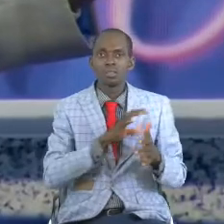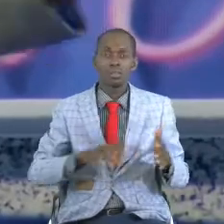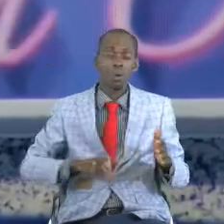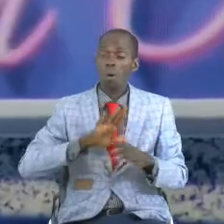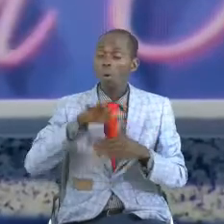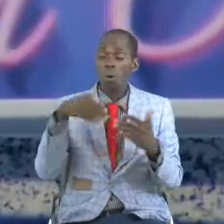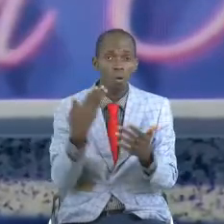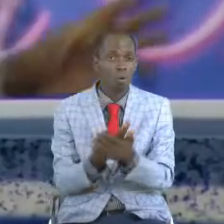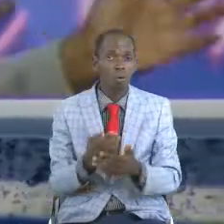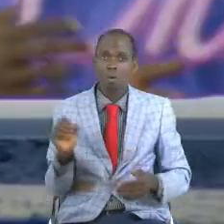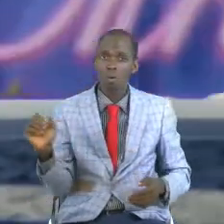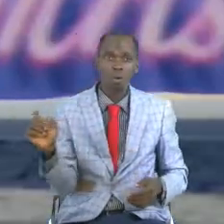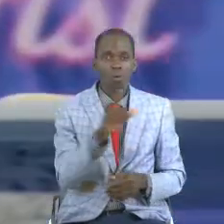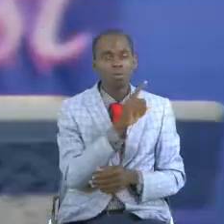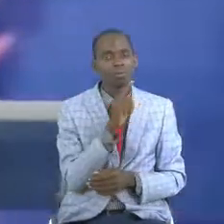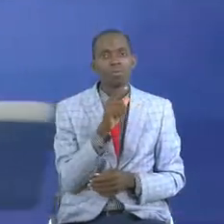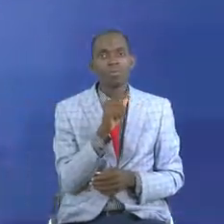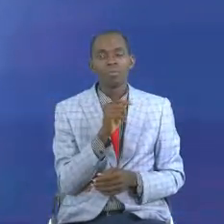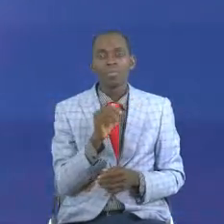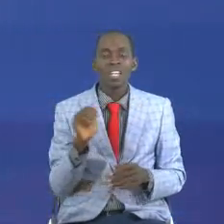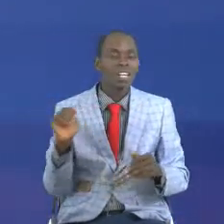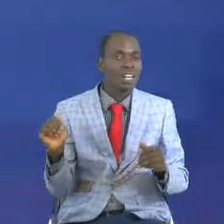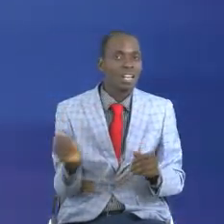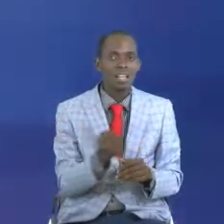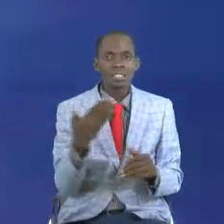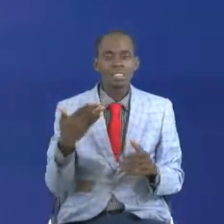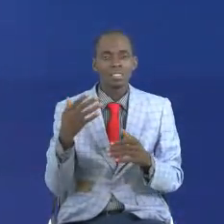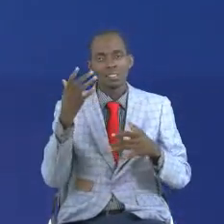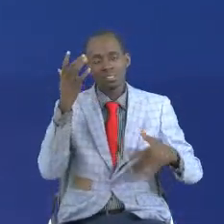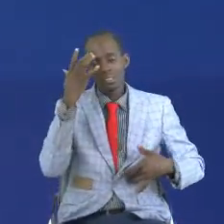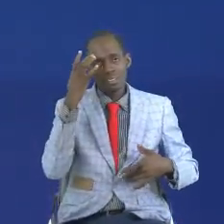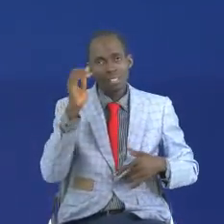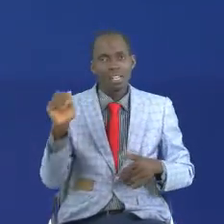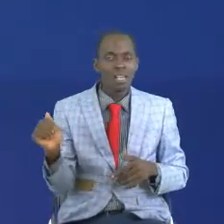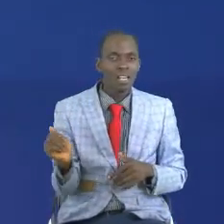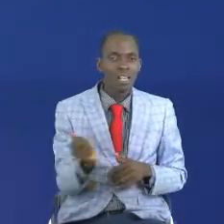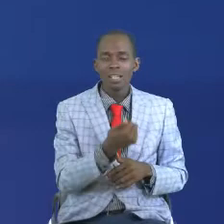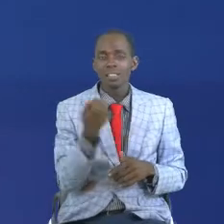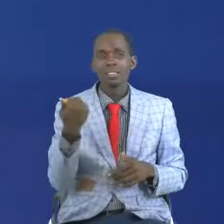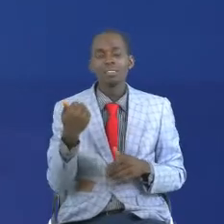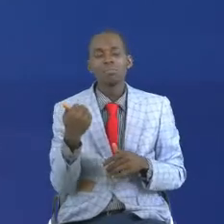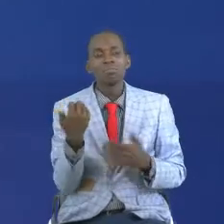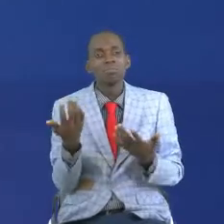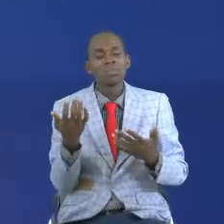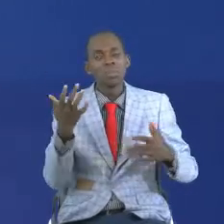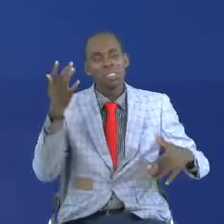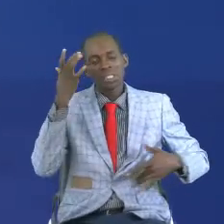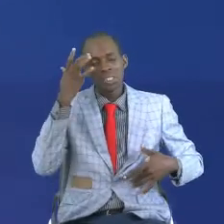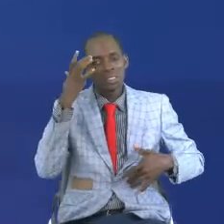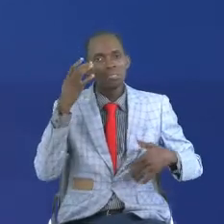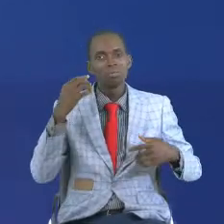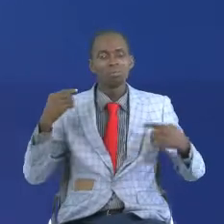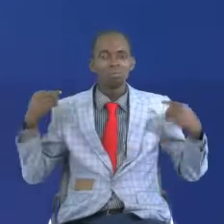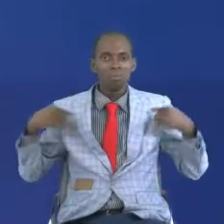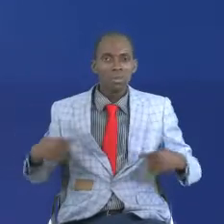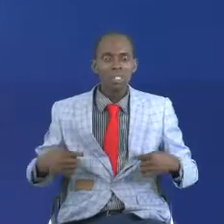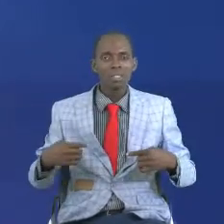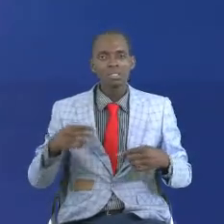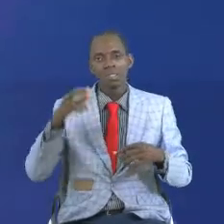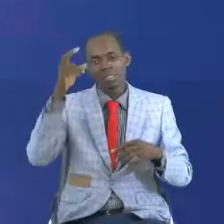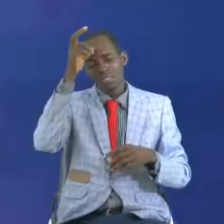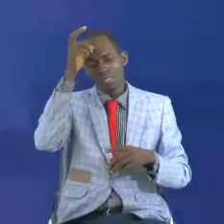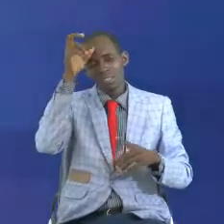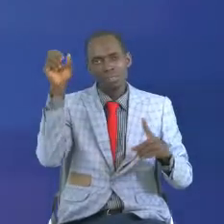All. Any sickness, any infirmity, any disease, any demonic power,